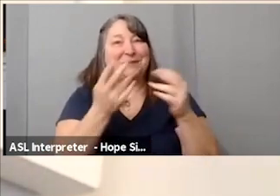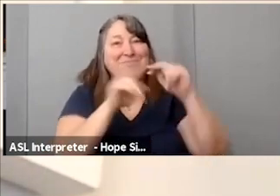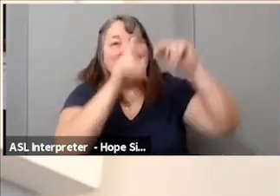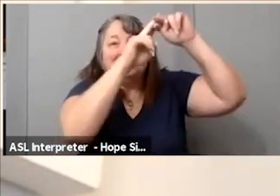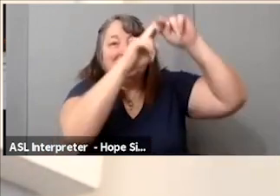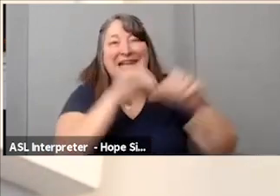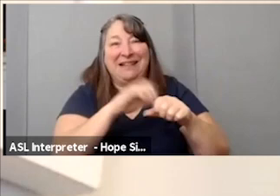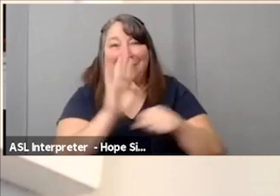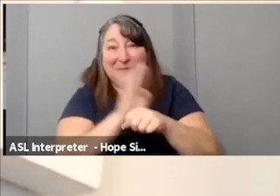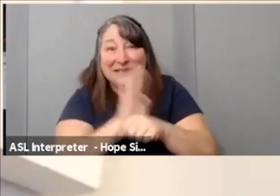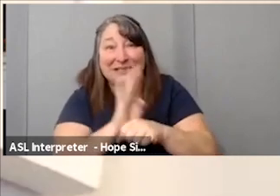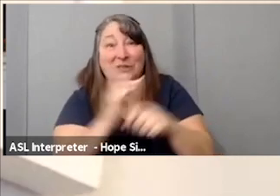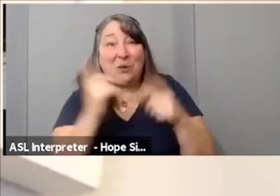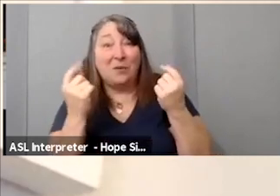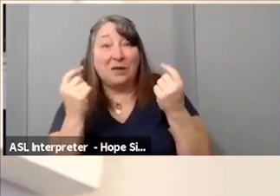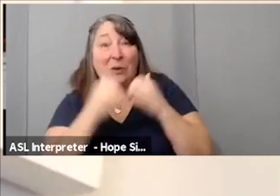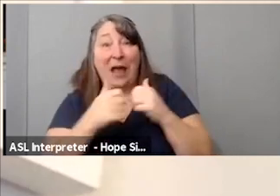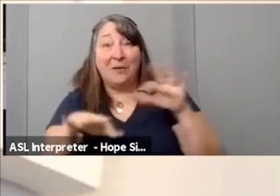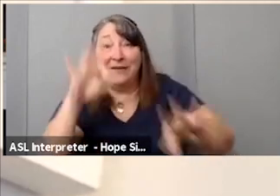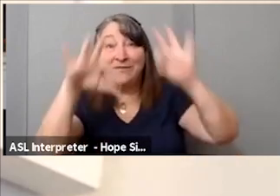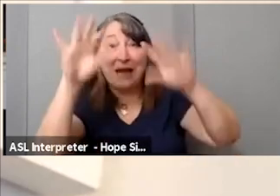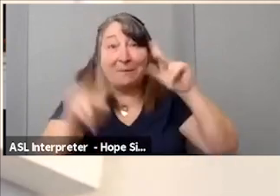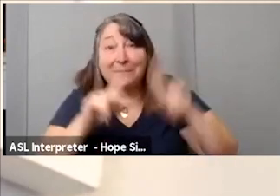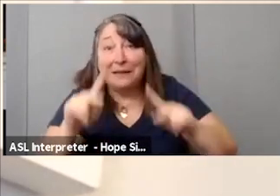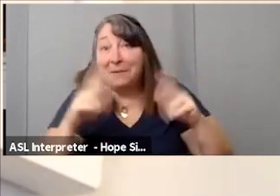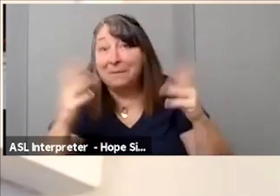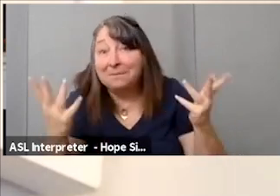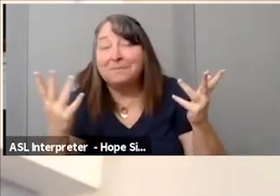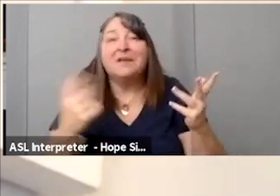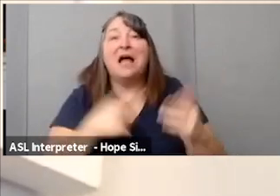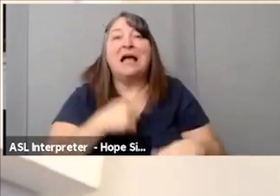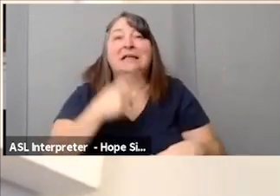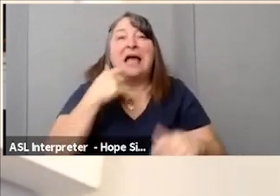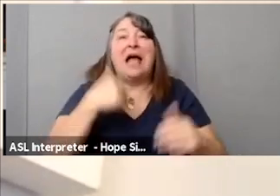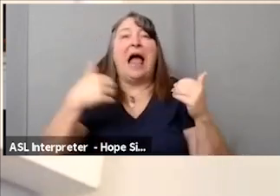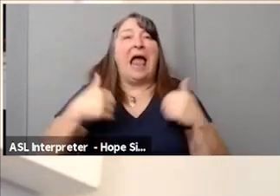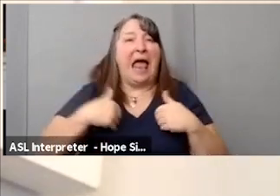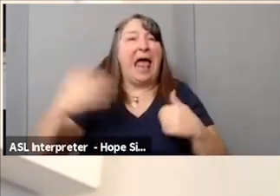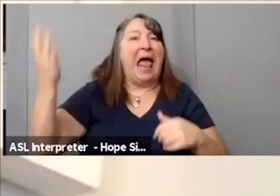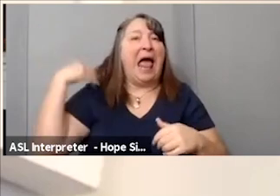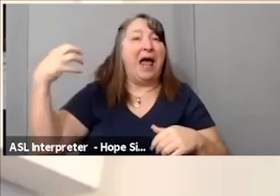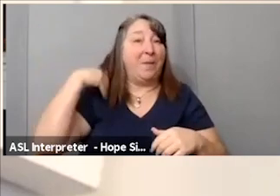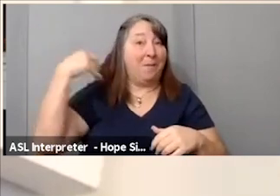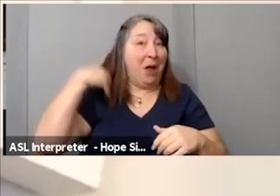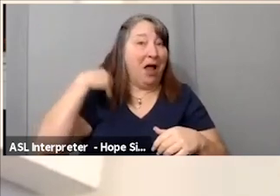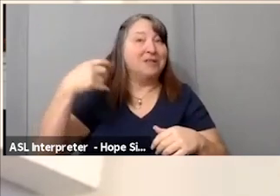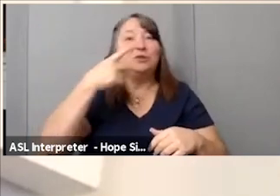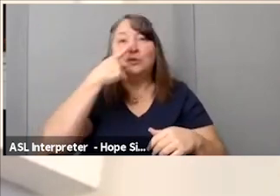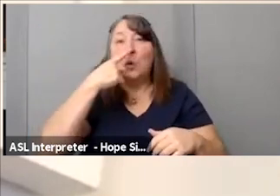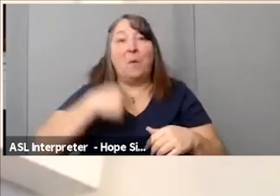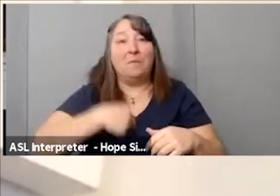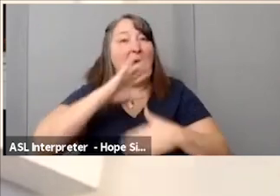find people, I would just say that I had a boss who told me all great ideas come